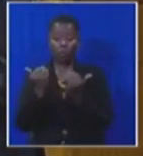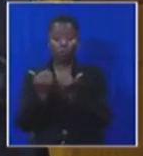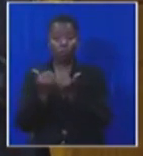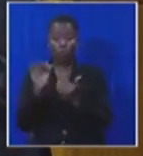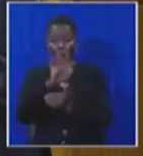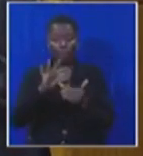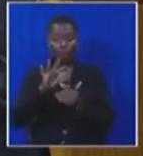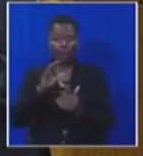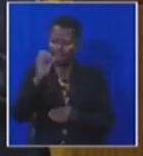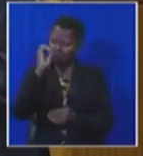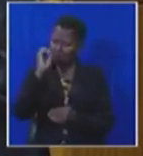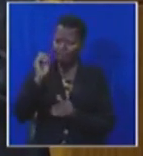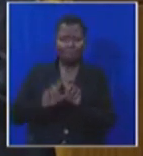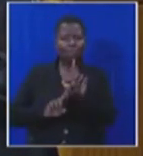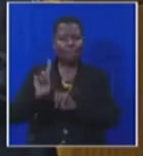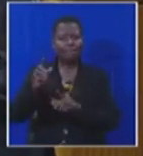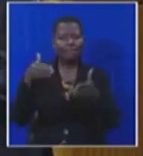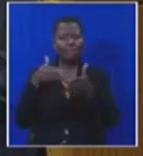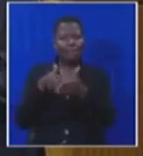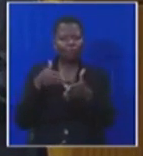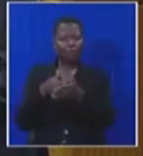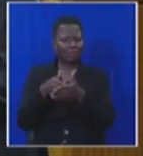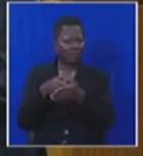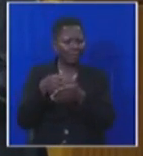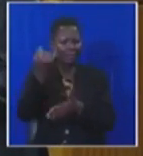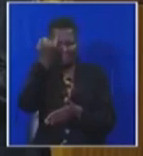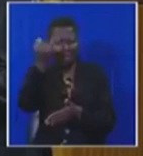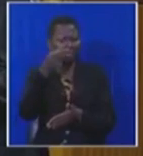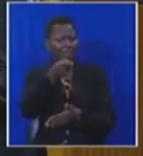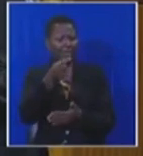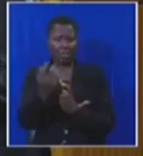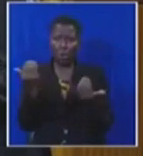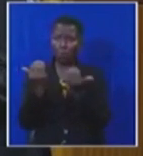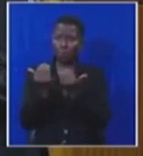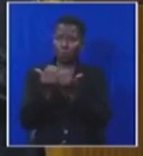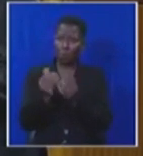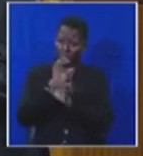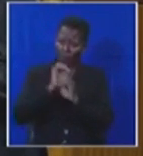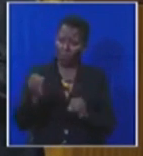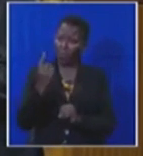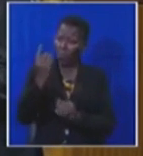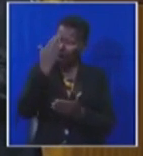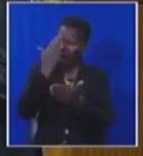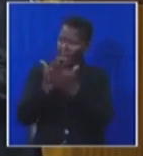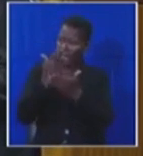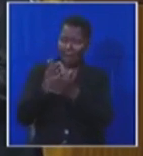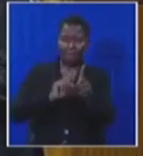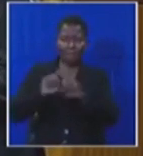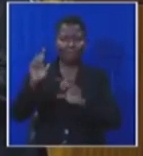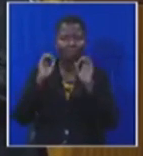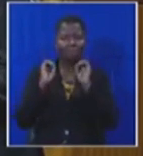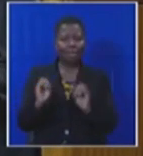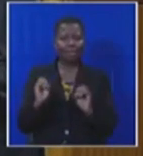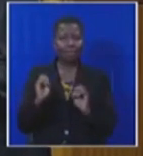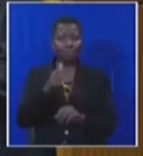pass rate of 0%. Imagine that. A school where not one learner passes. But the President